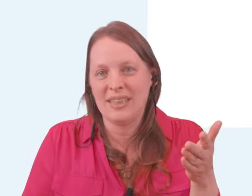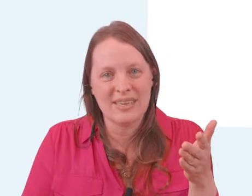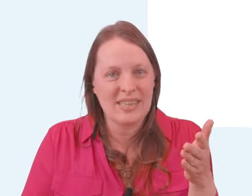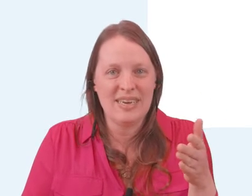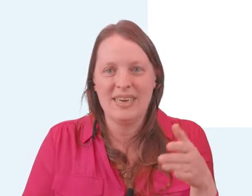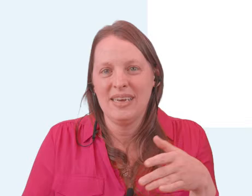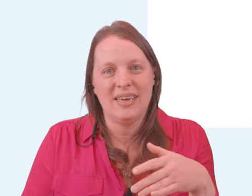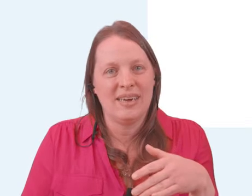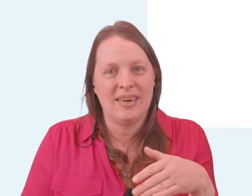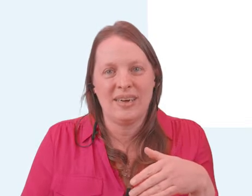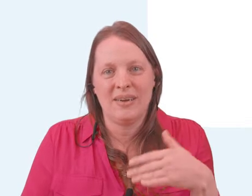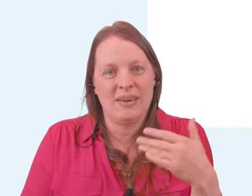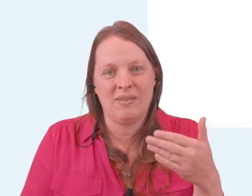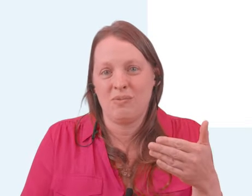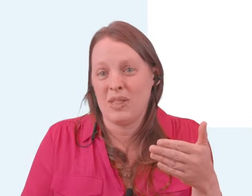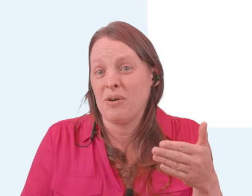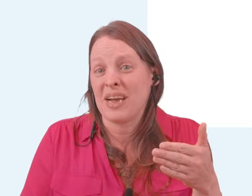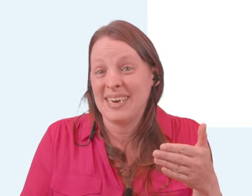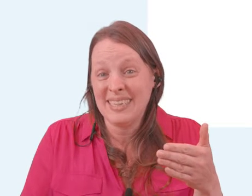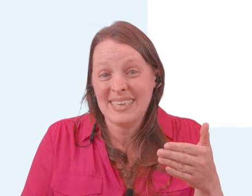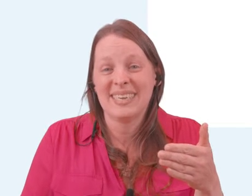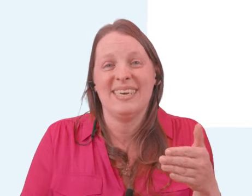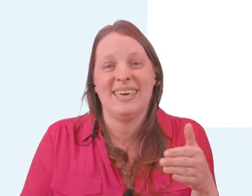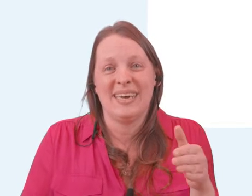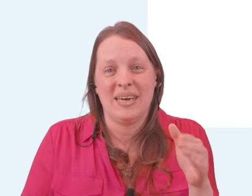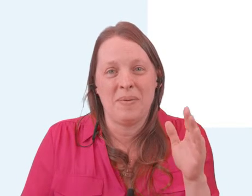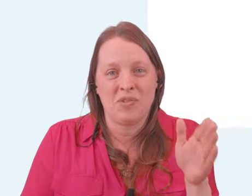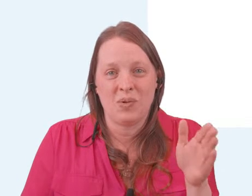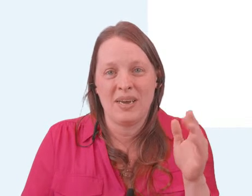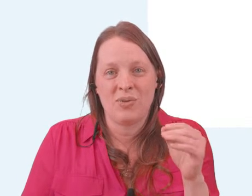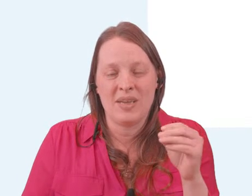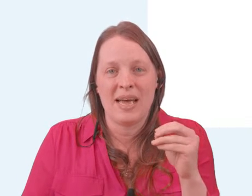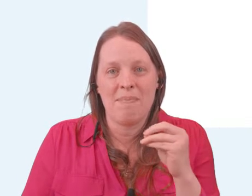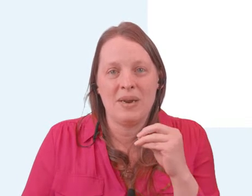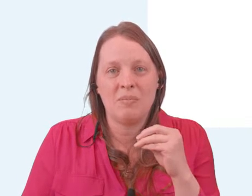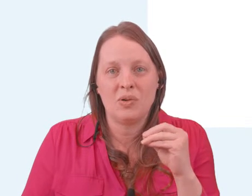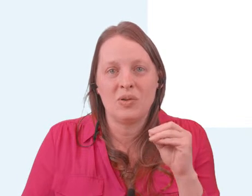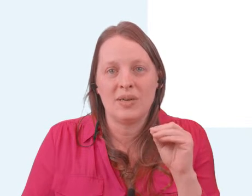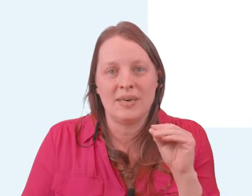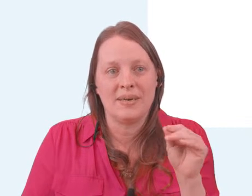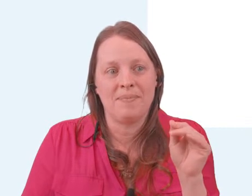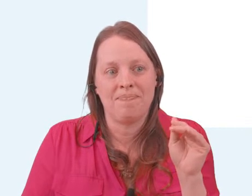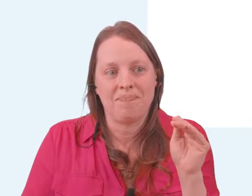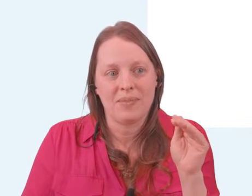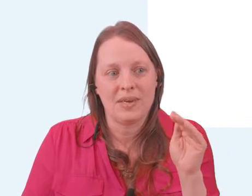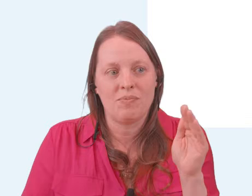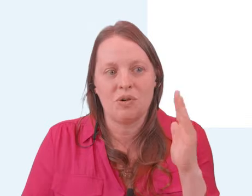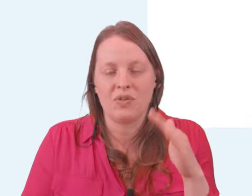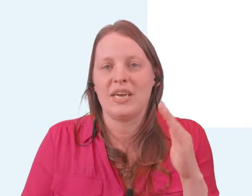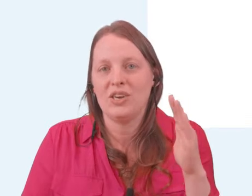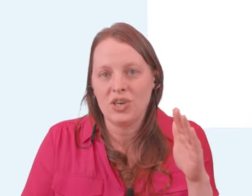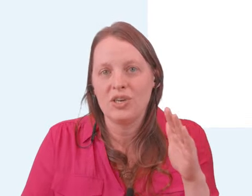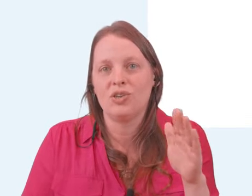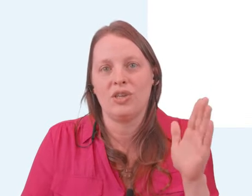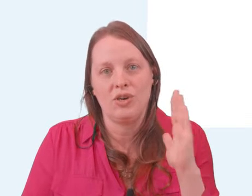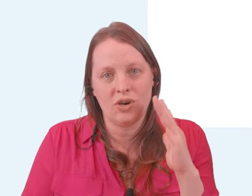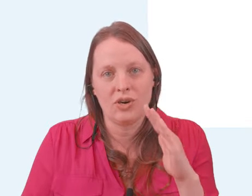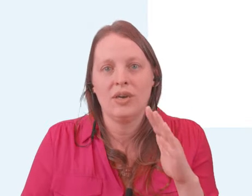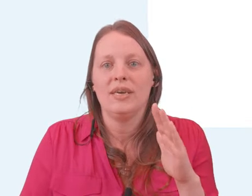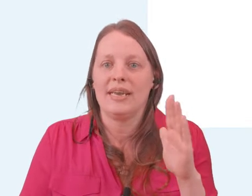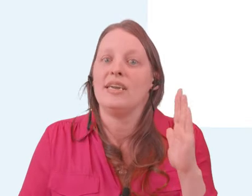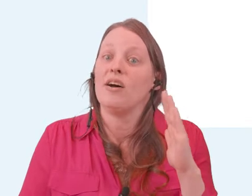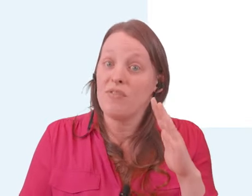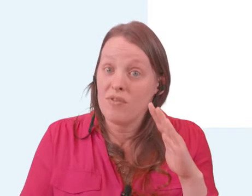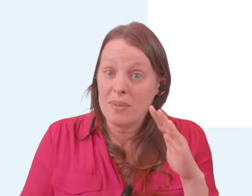maneuvers endlessly and without guidance. So I agree that minimal kind of provocation, so that